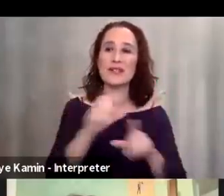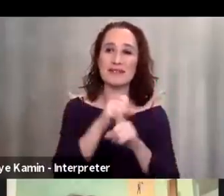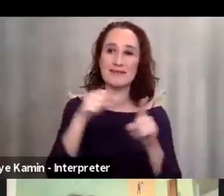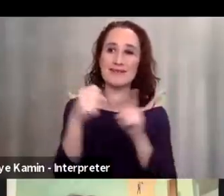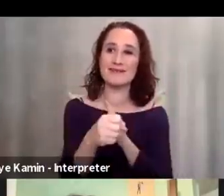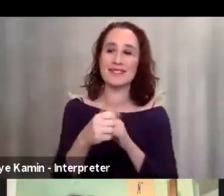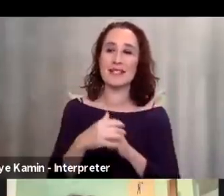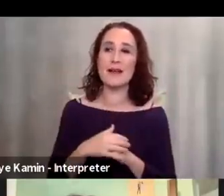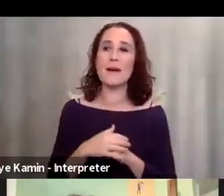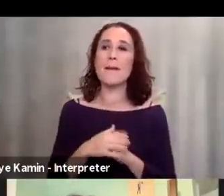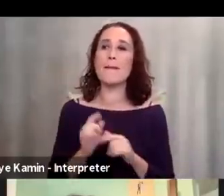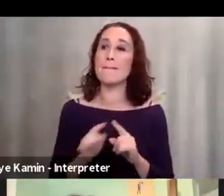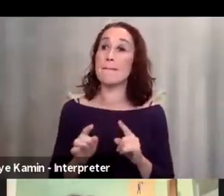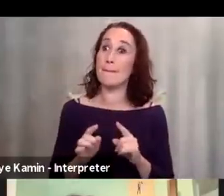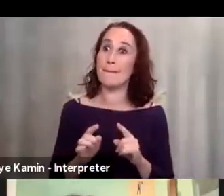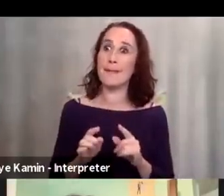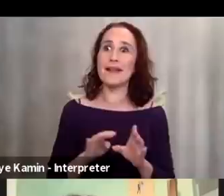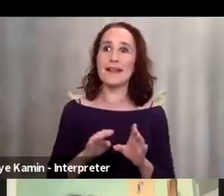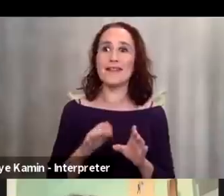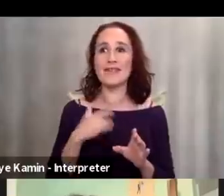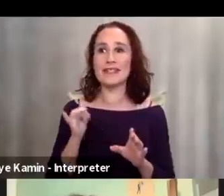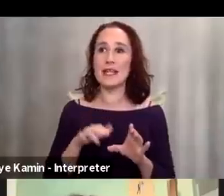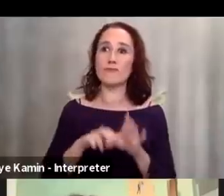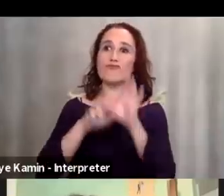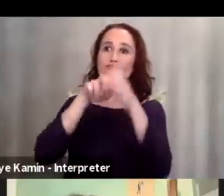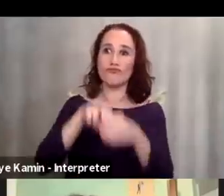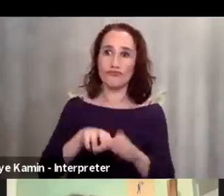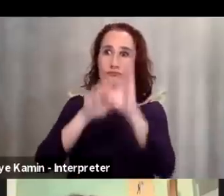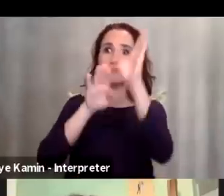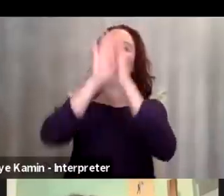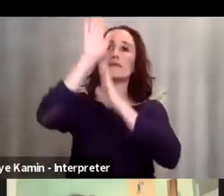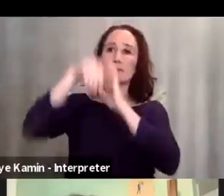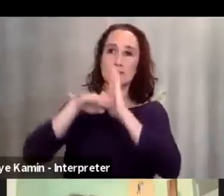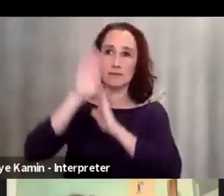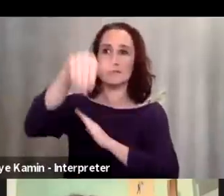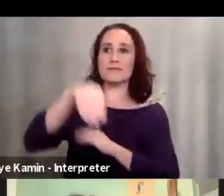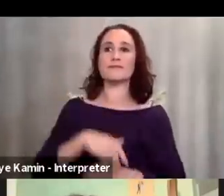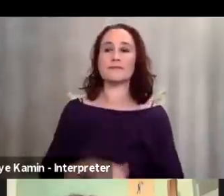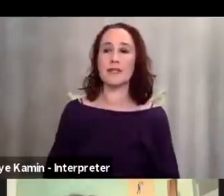has definitely been a ride, I would think.